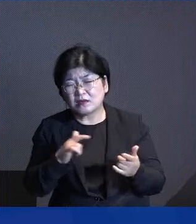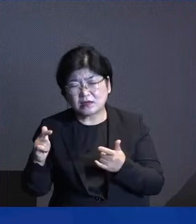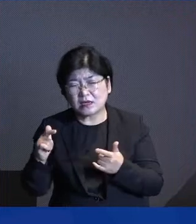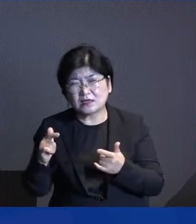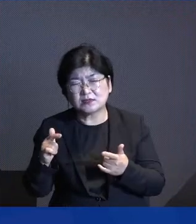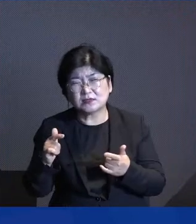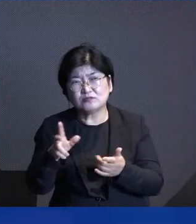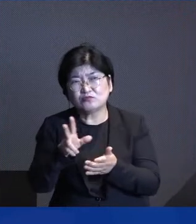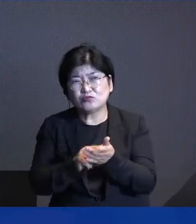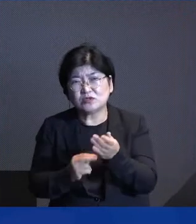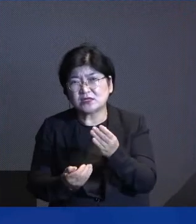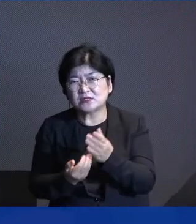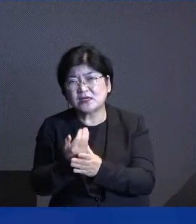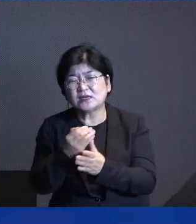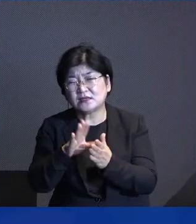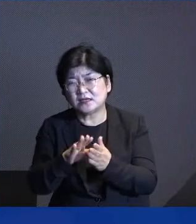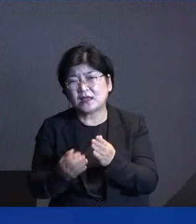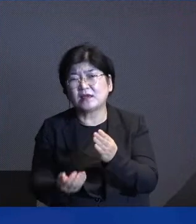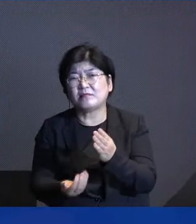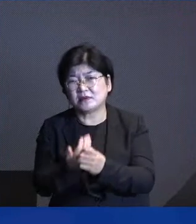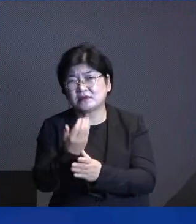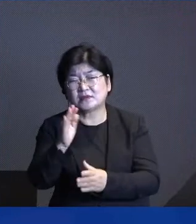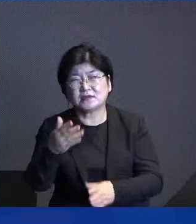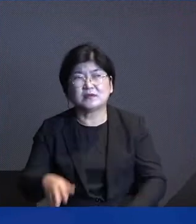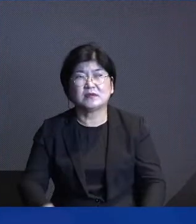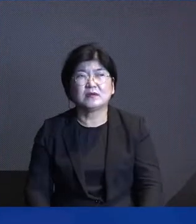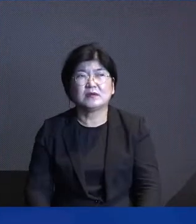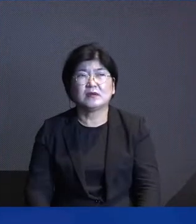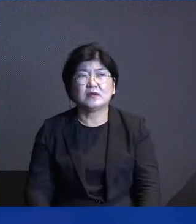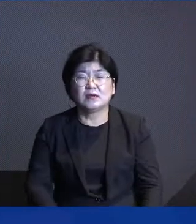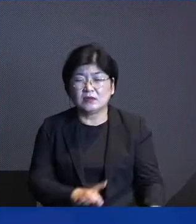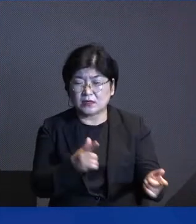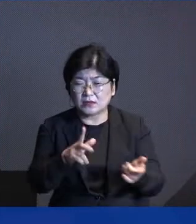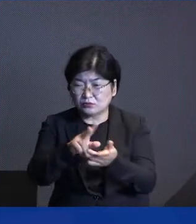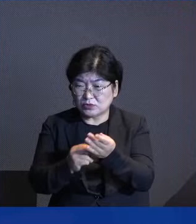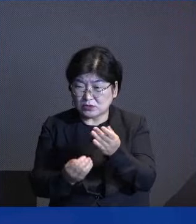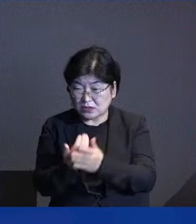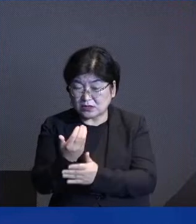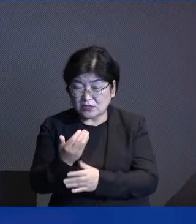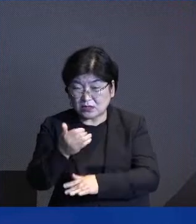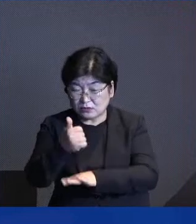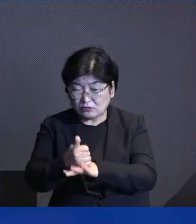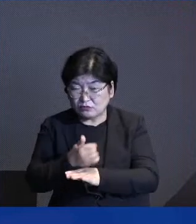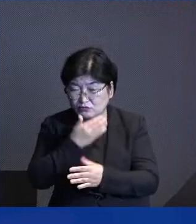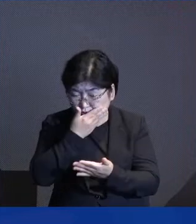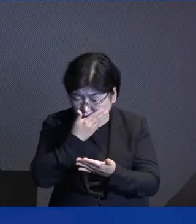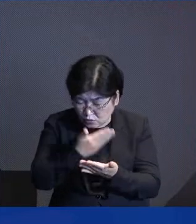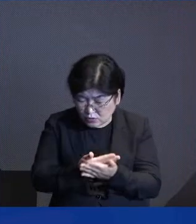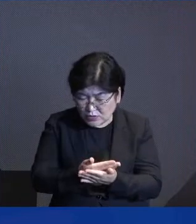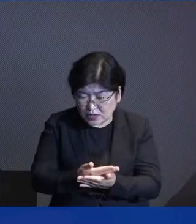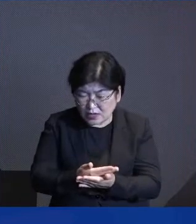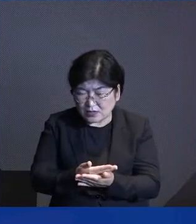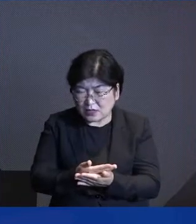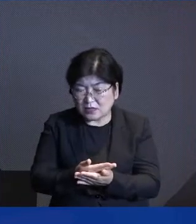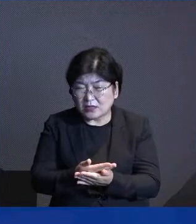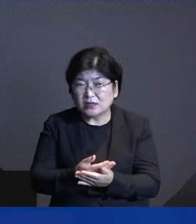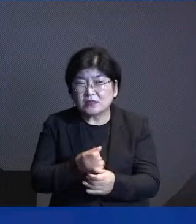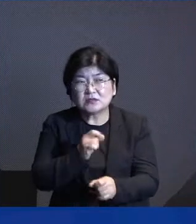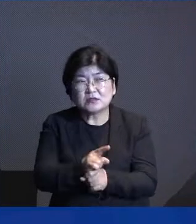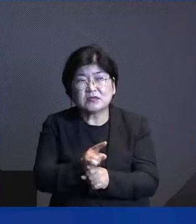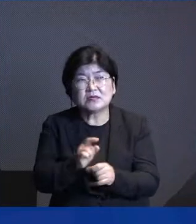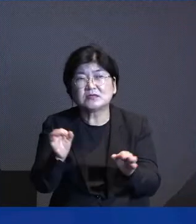are aging. That is when dignity gets compromised. I will not read through these. These are the human rights in